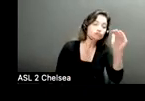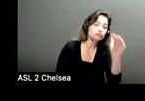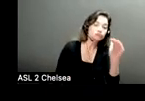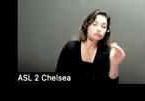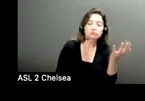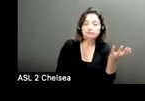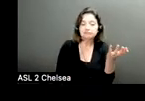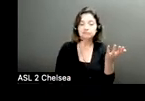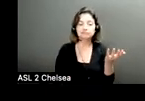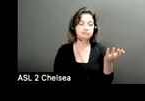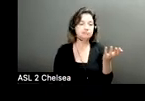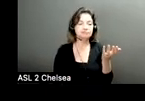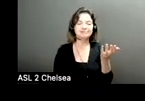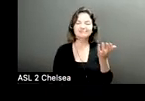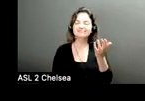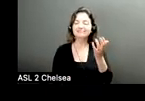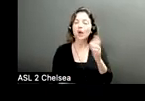just, you know, onomatopoeia,